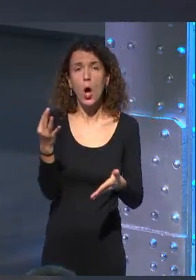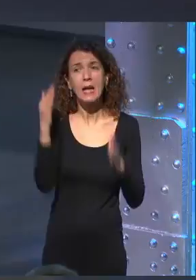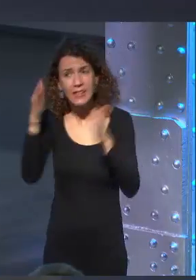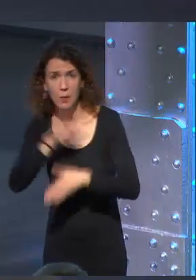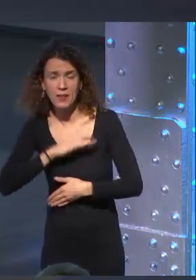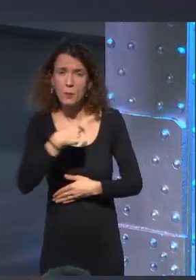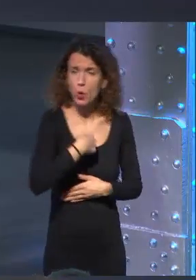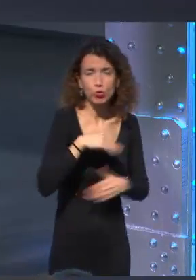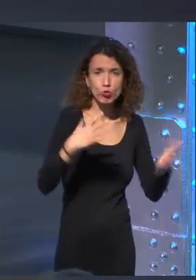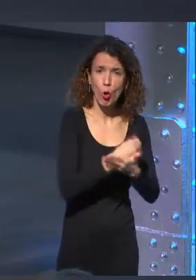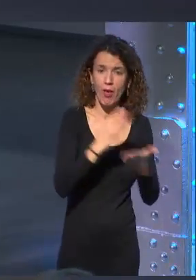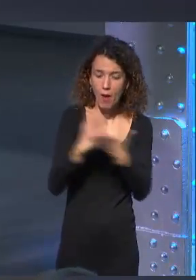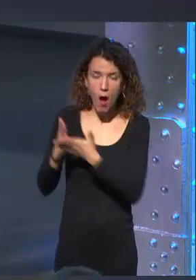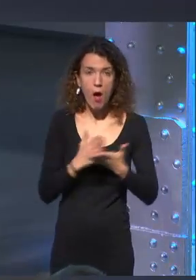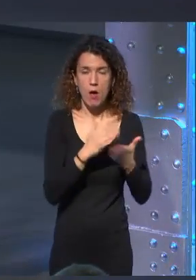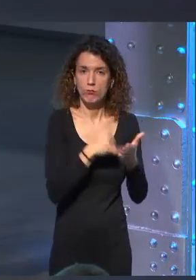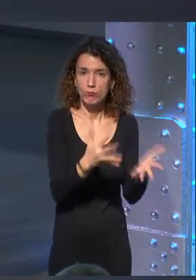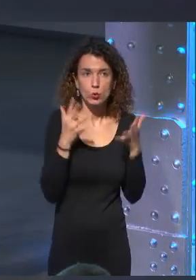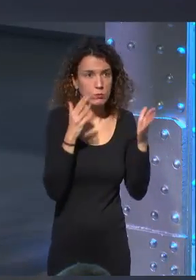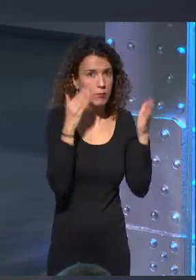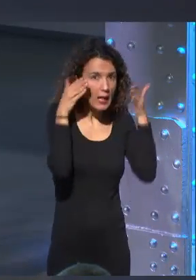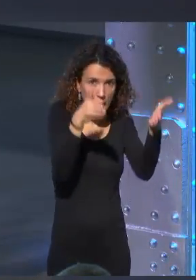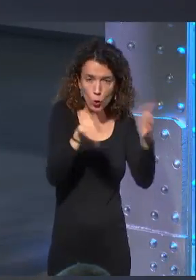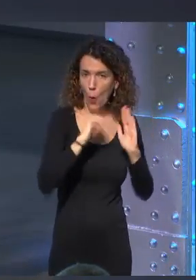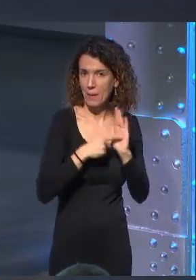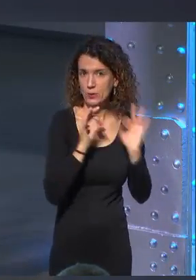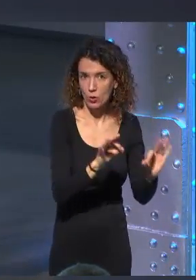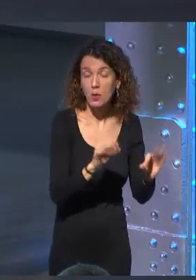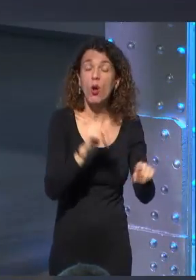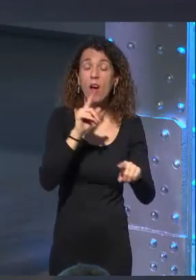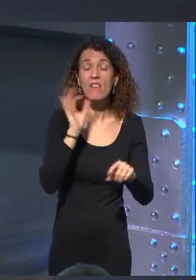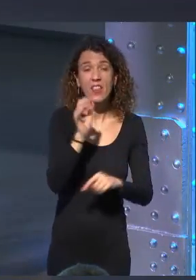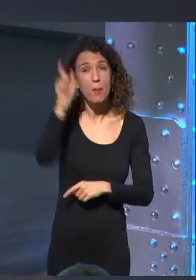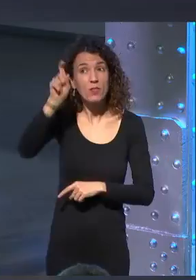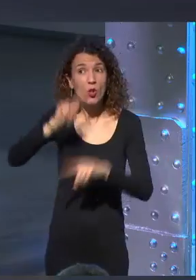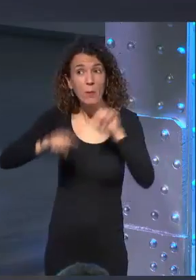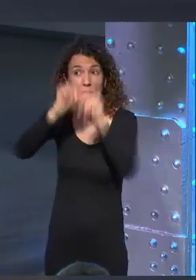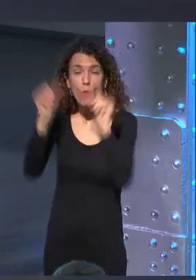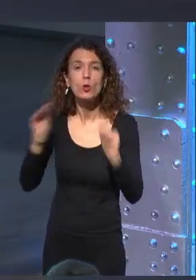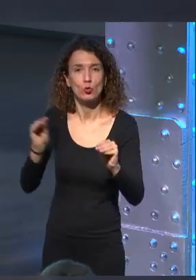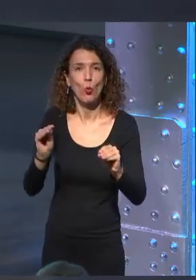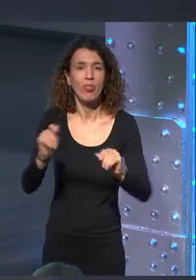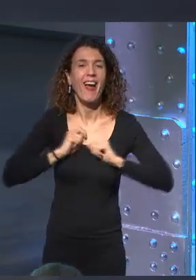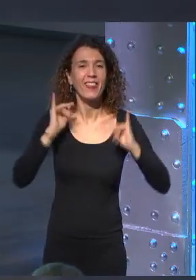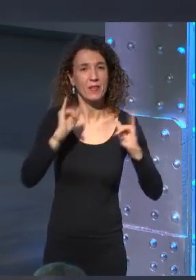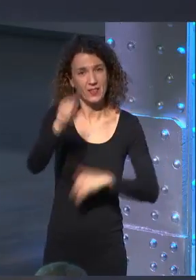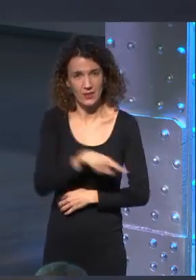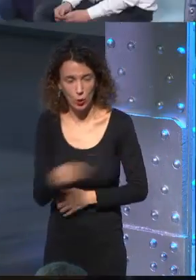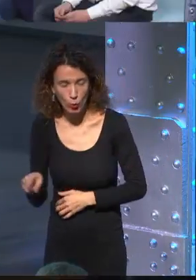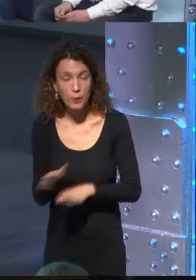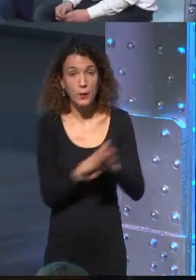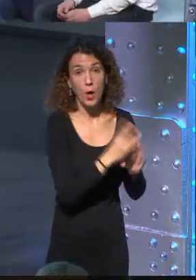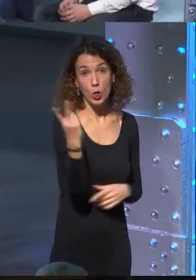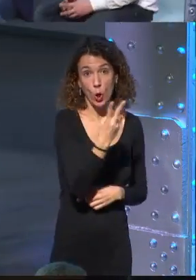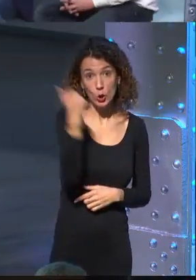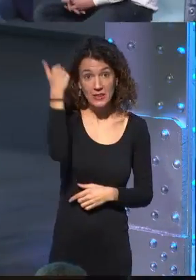classes are entertaining, but I like all my lessons, even if it's just with a book. So I don't know, it's just the way